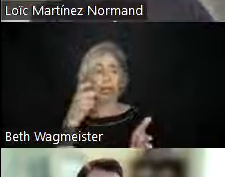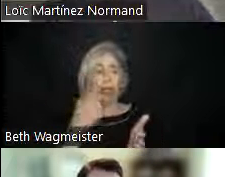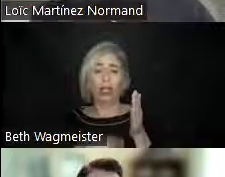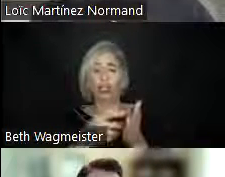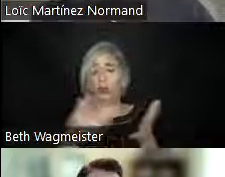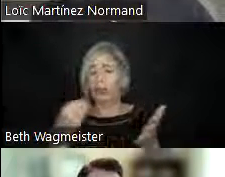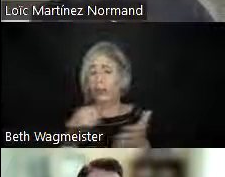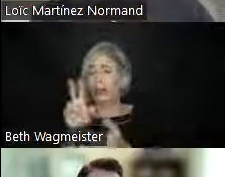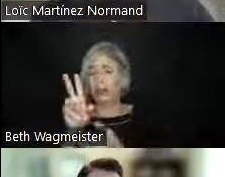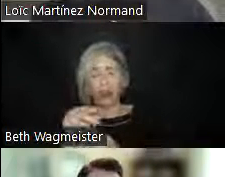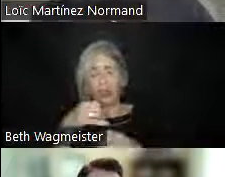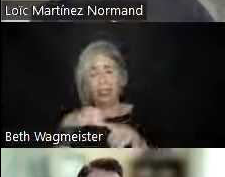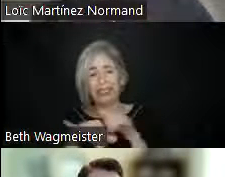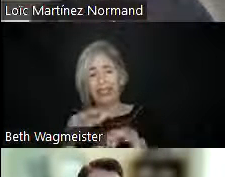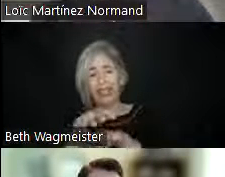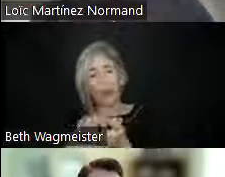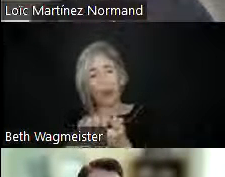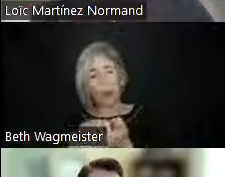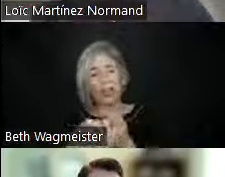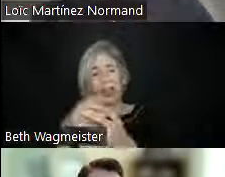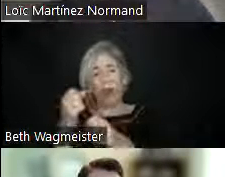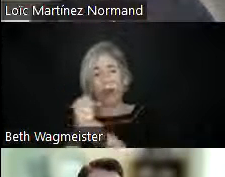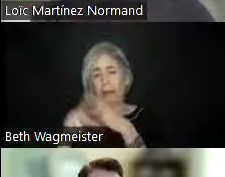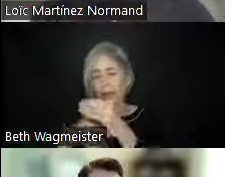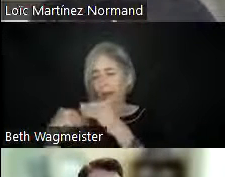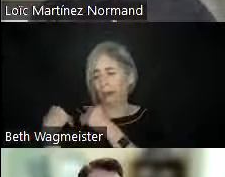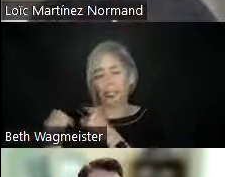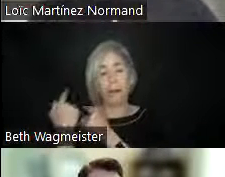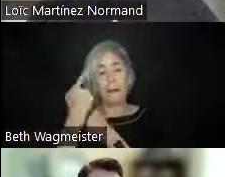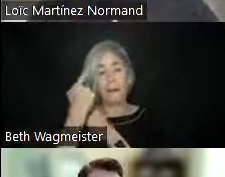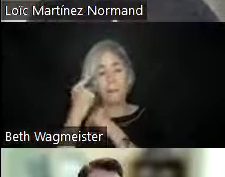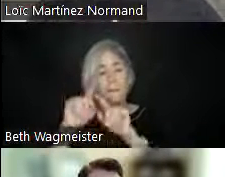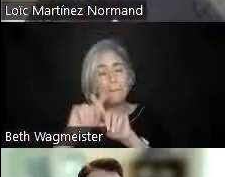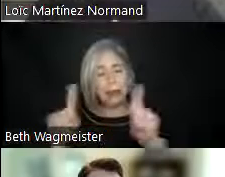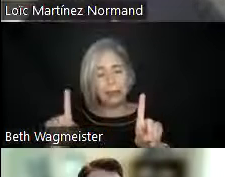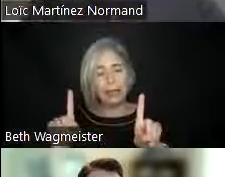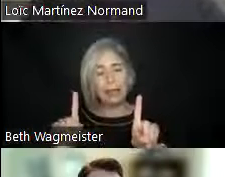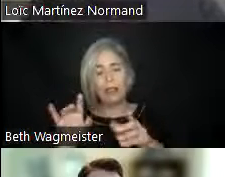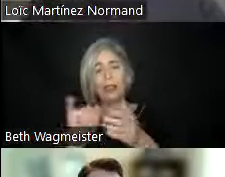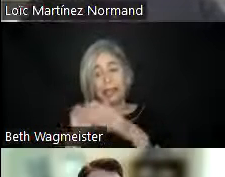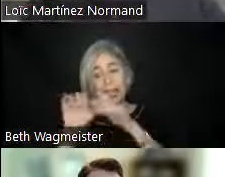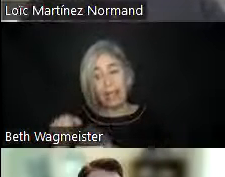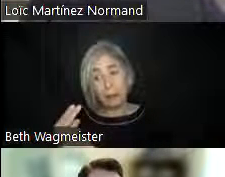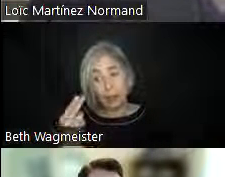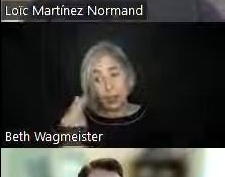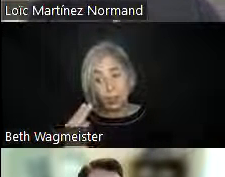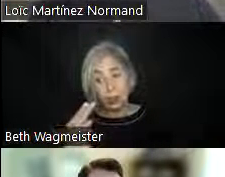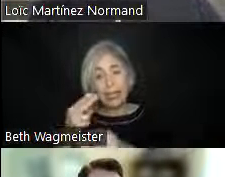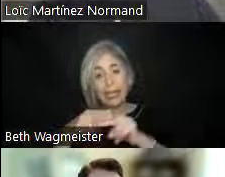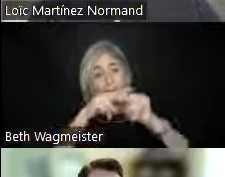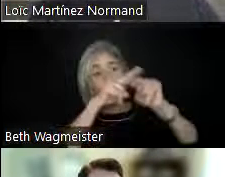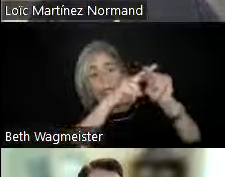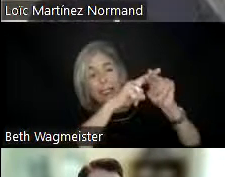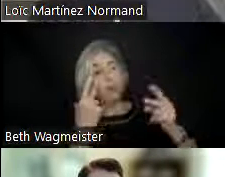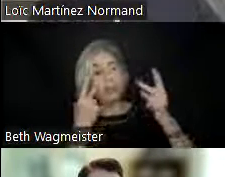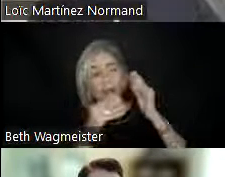piece is still weak in the procurement directive. But this is something that can be used and increasingly is being